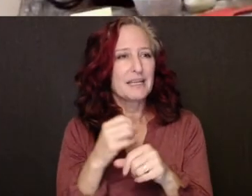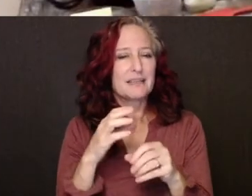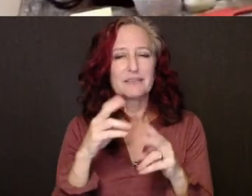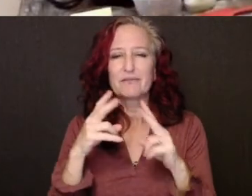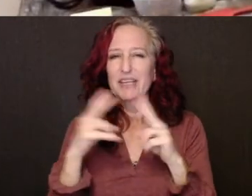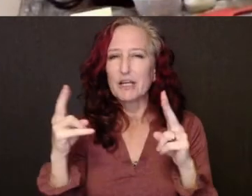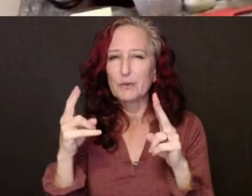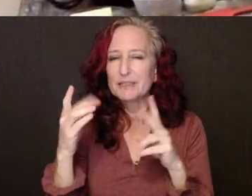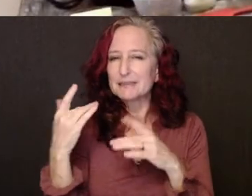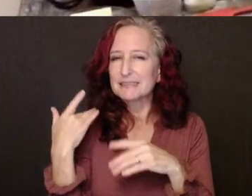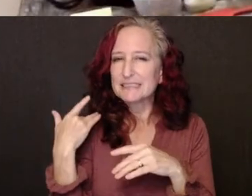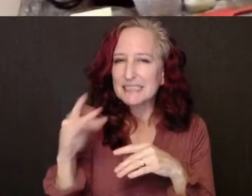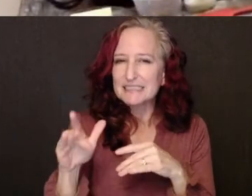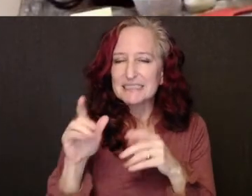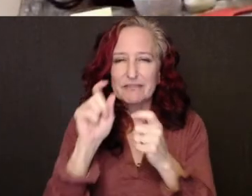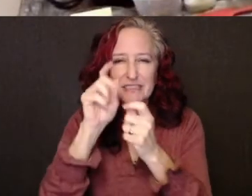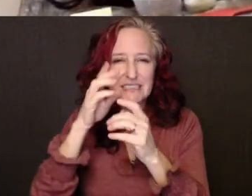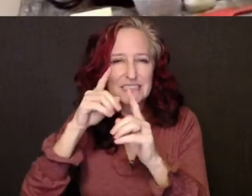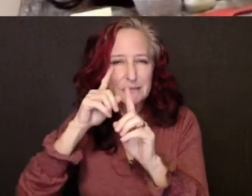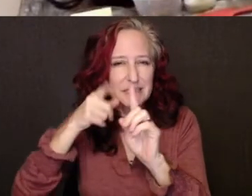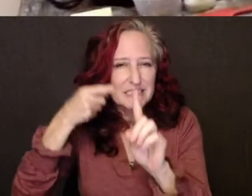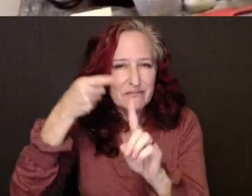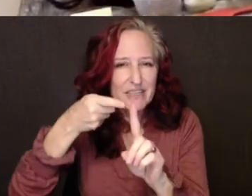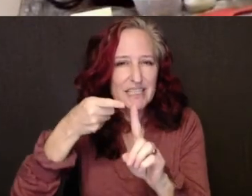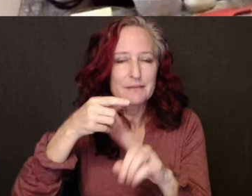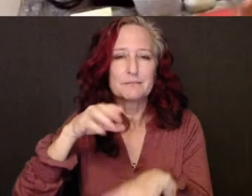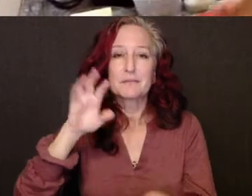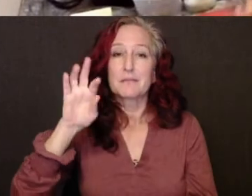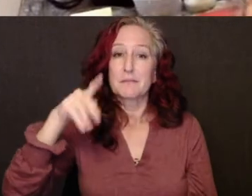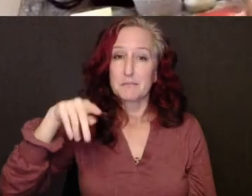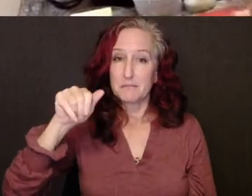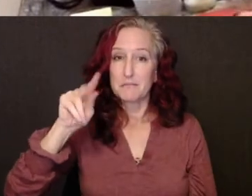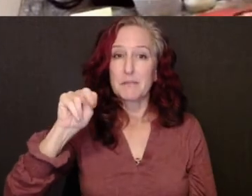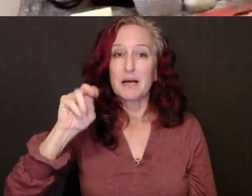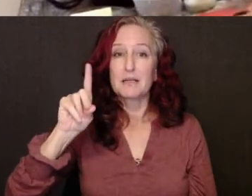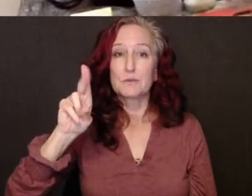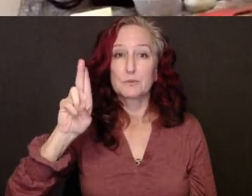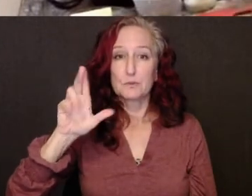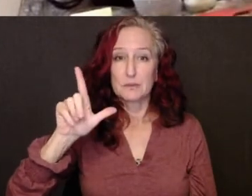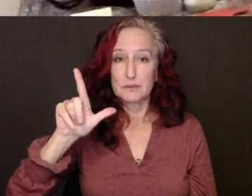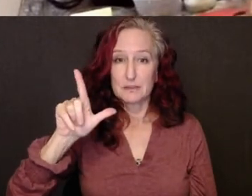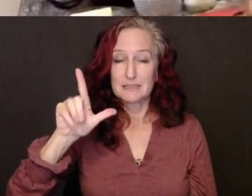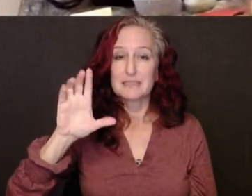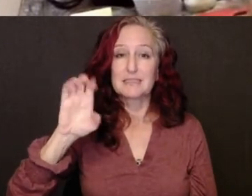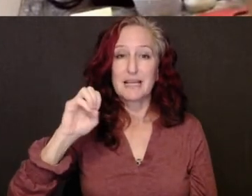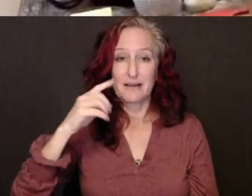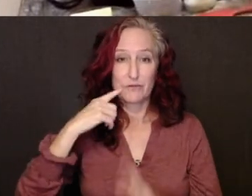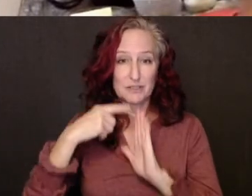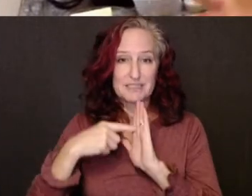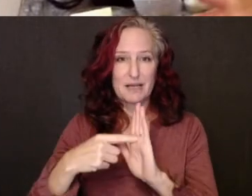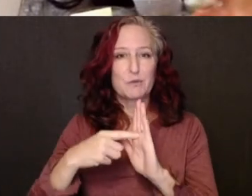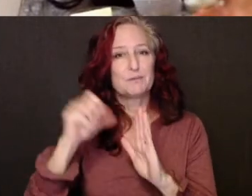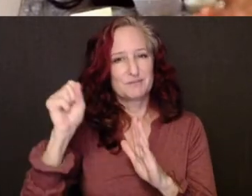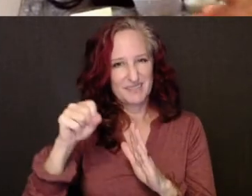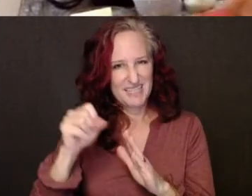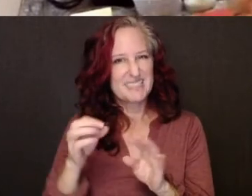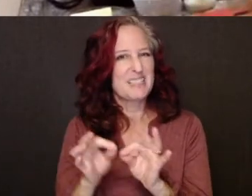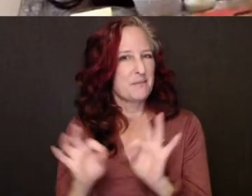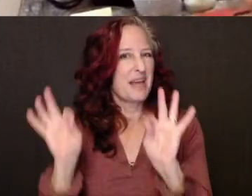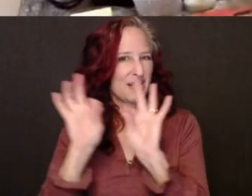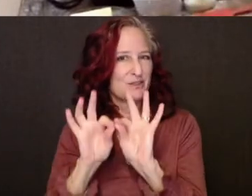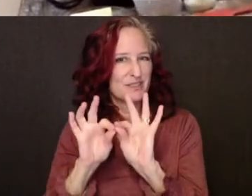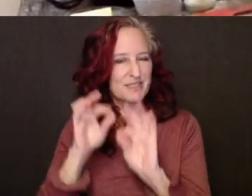that's not in general, right? So if you're making cakes, that's not necessarily going to happen. But if you have a treat